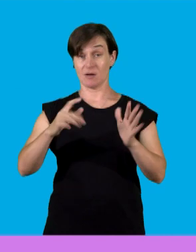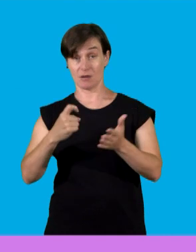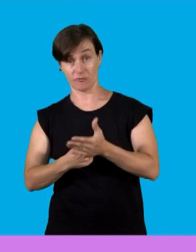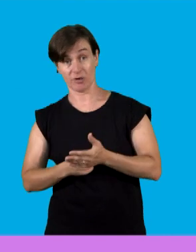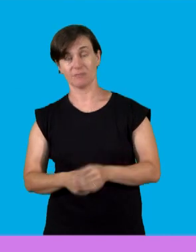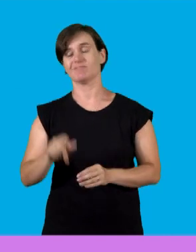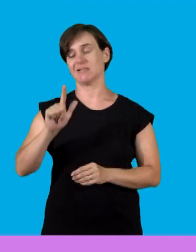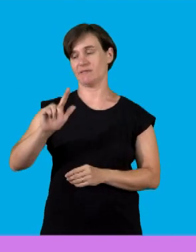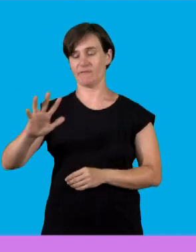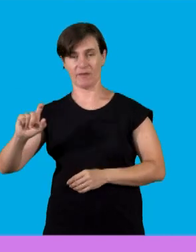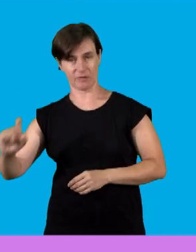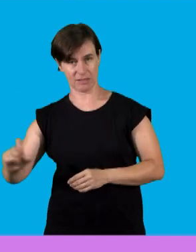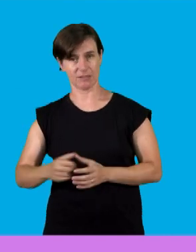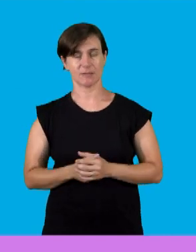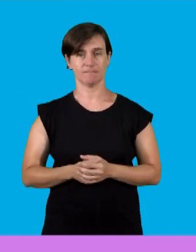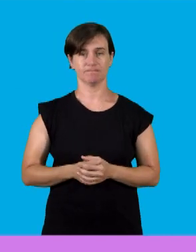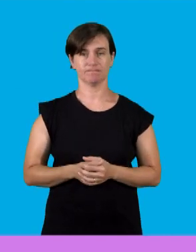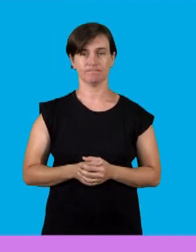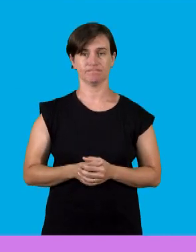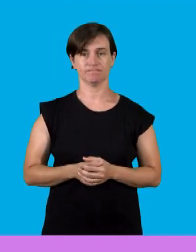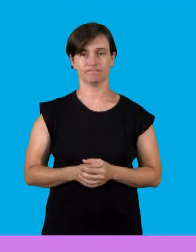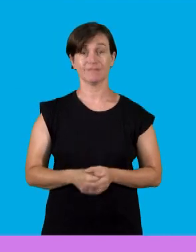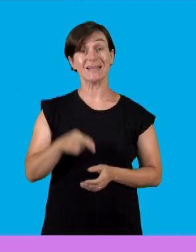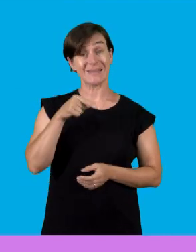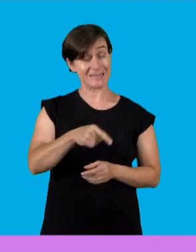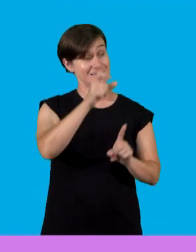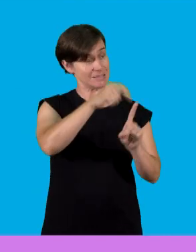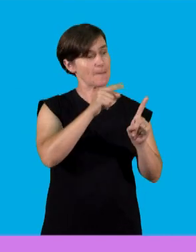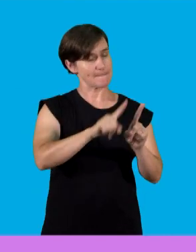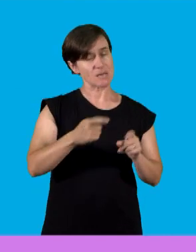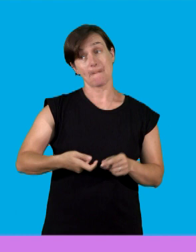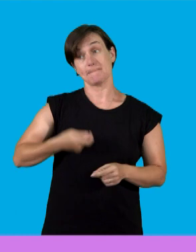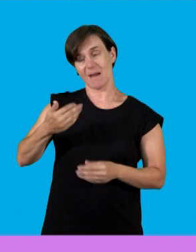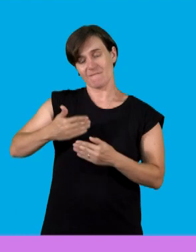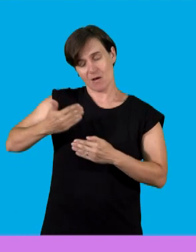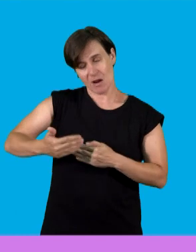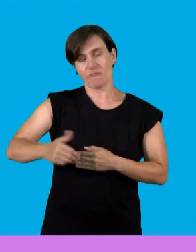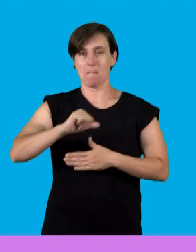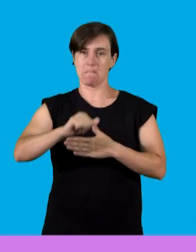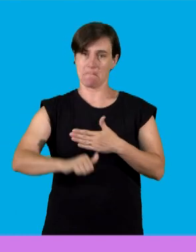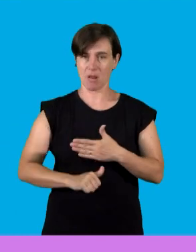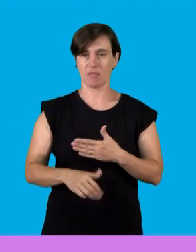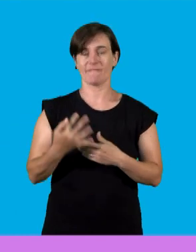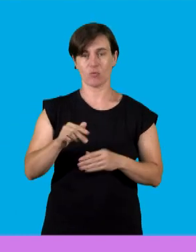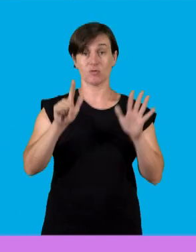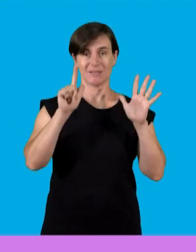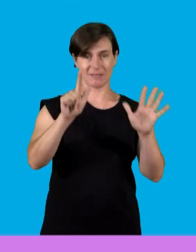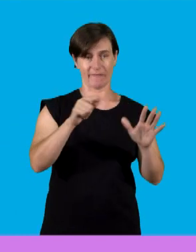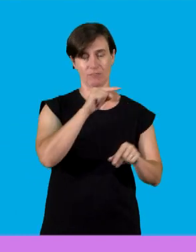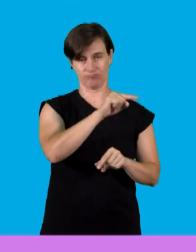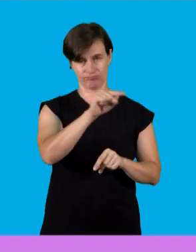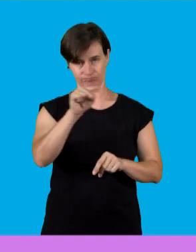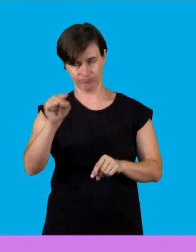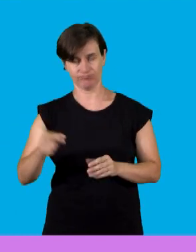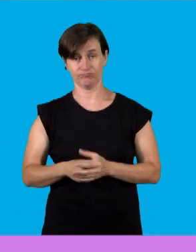179 Rand and 75 cents. So this is what Gary needs to pay on a monthly basis for the 7 of